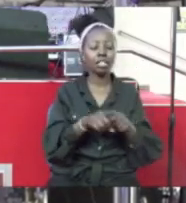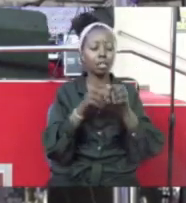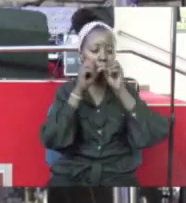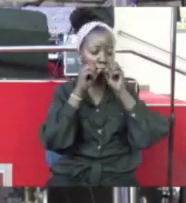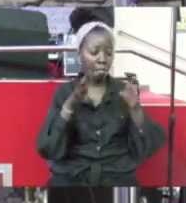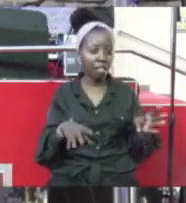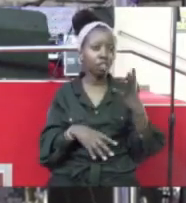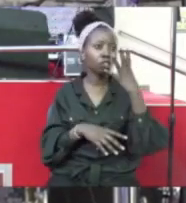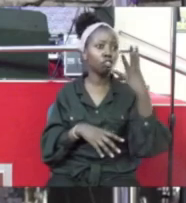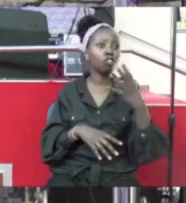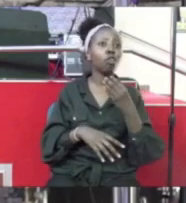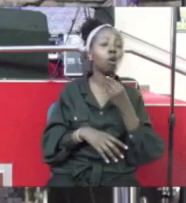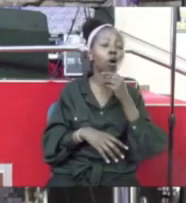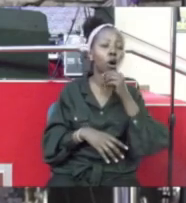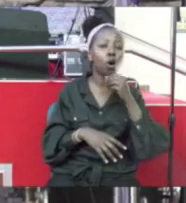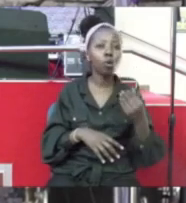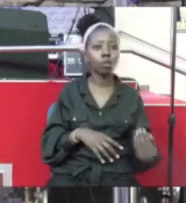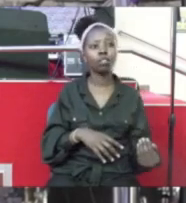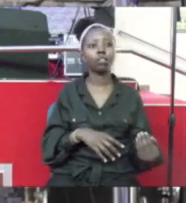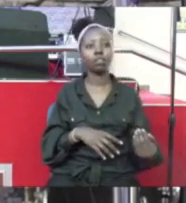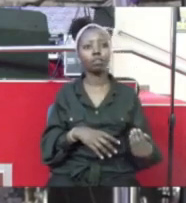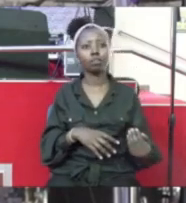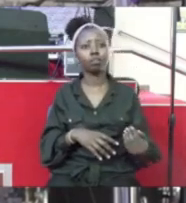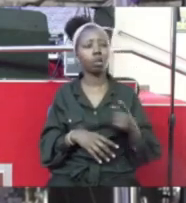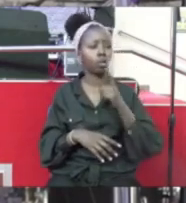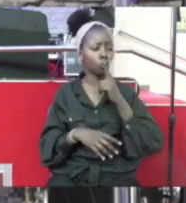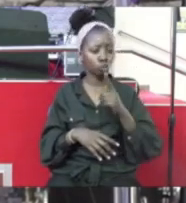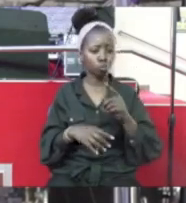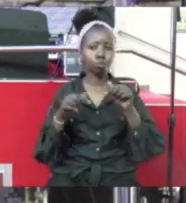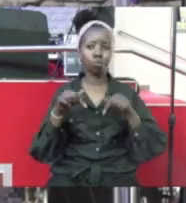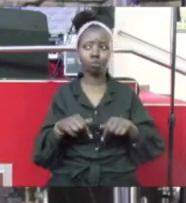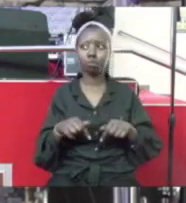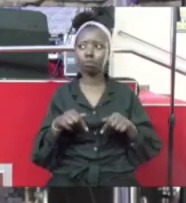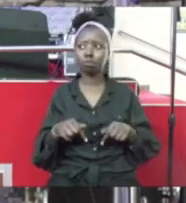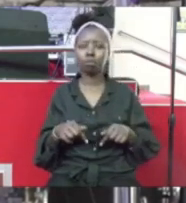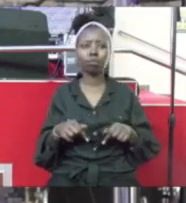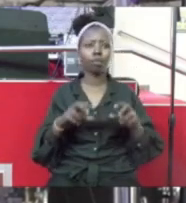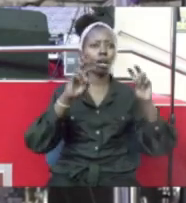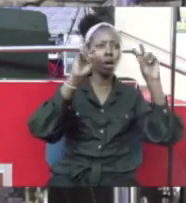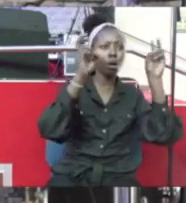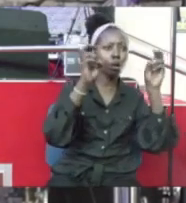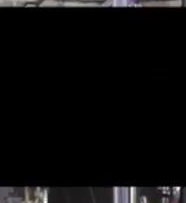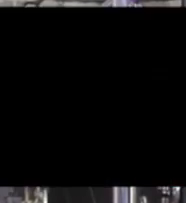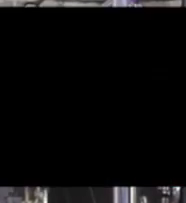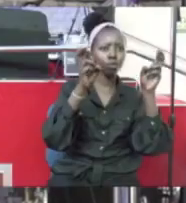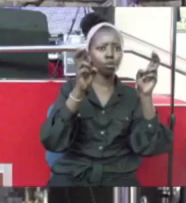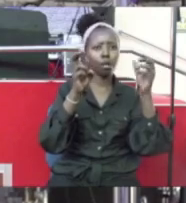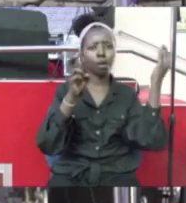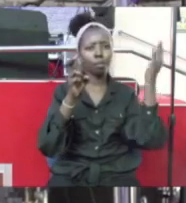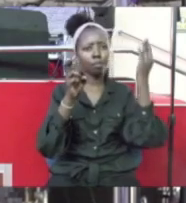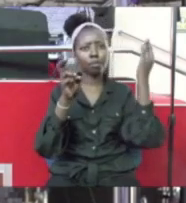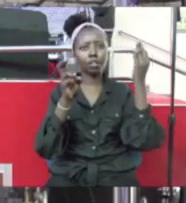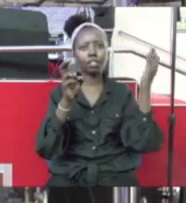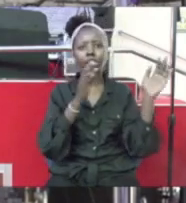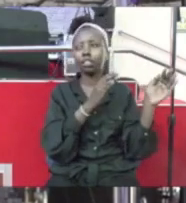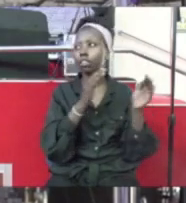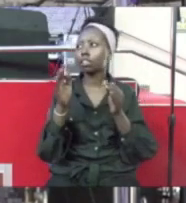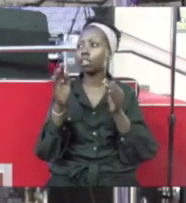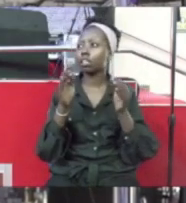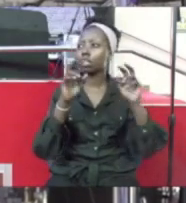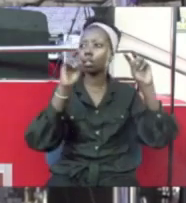sons. Tukabarikiwa na wana wanne. Yeah, so today the topic the sermon that you'll be going